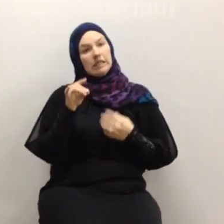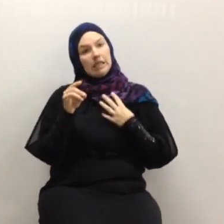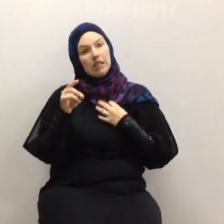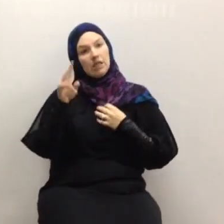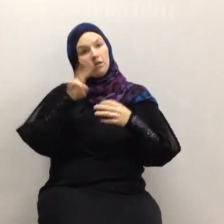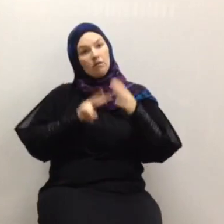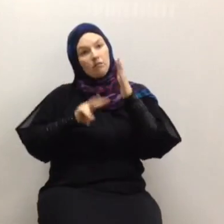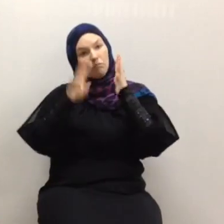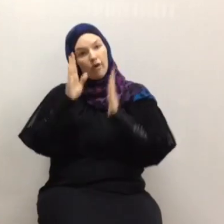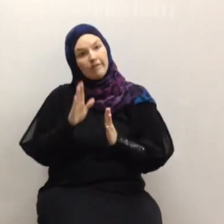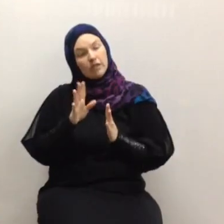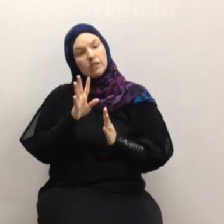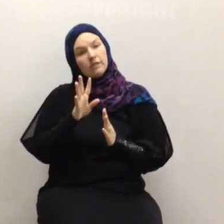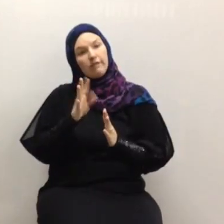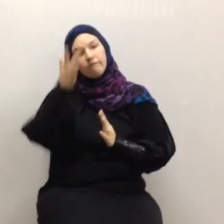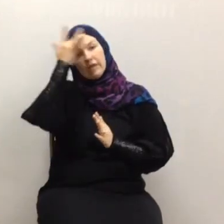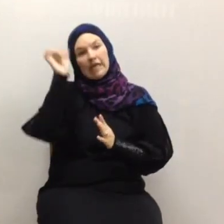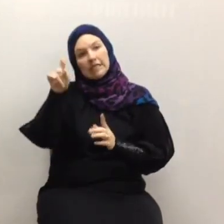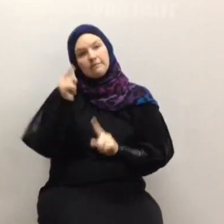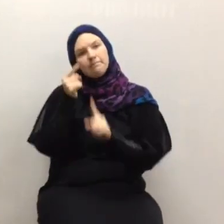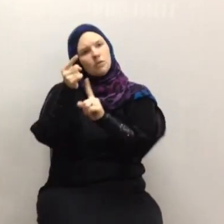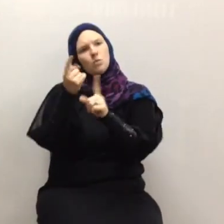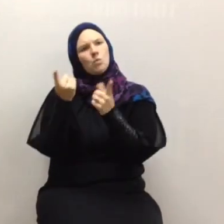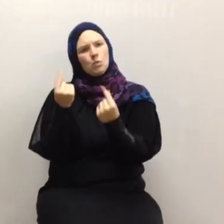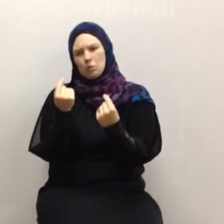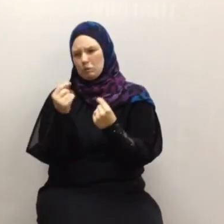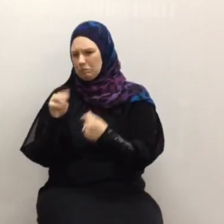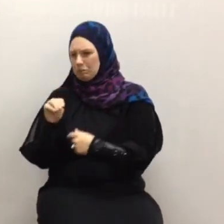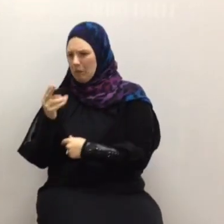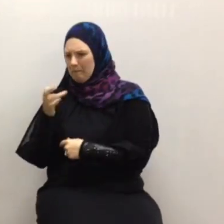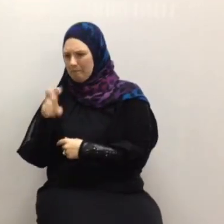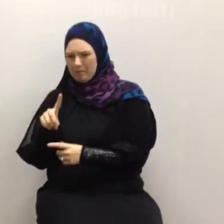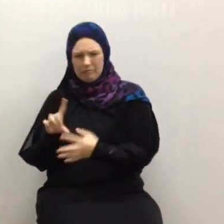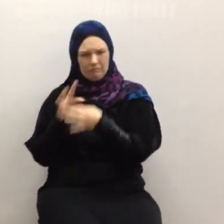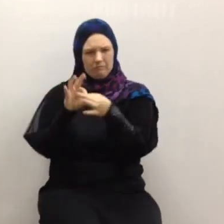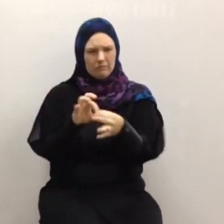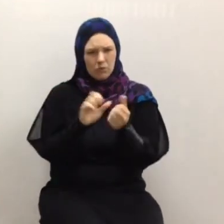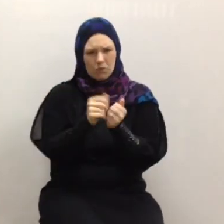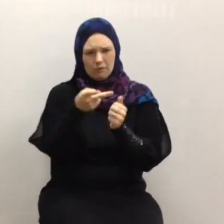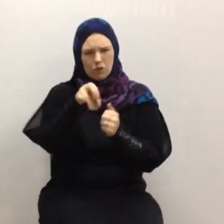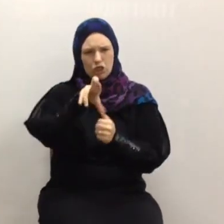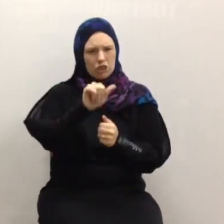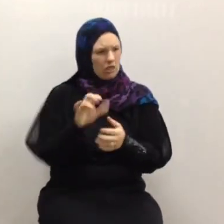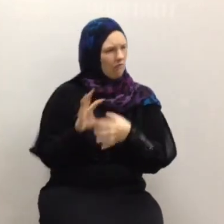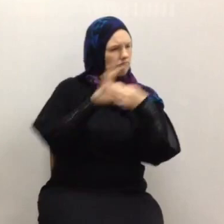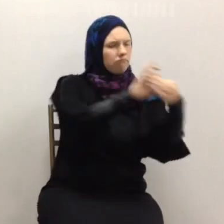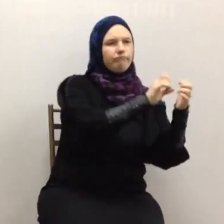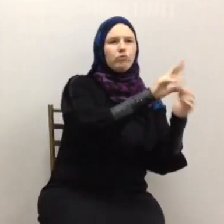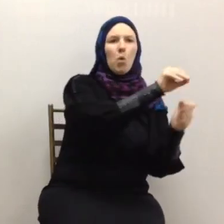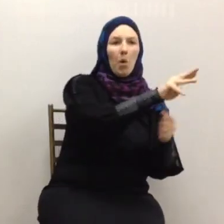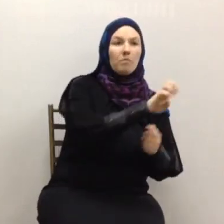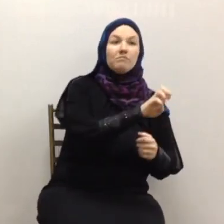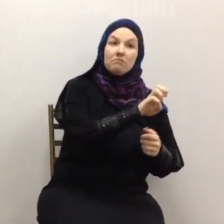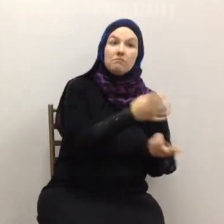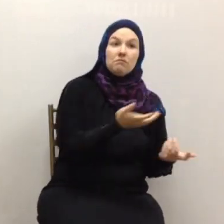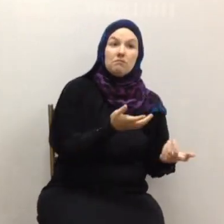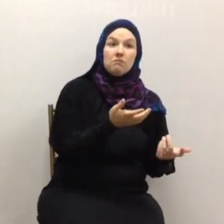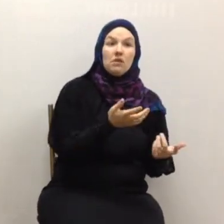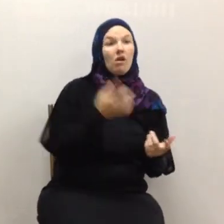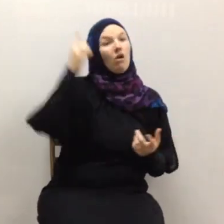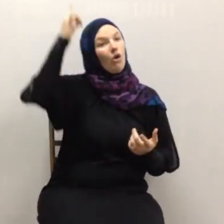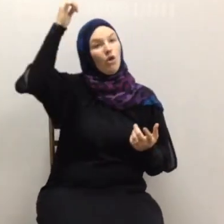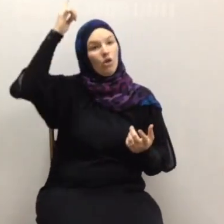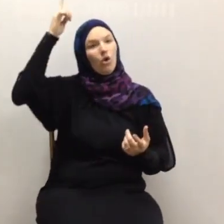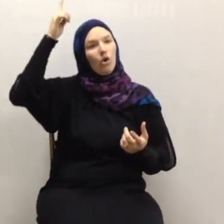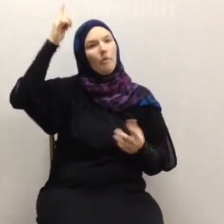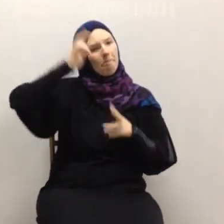What does he have to do with Rome and Persia? But it does have to do, otherwise Allah would not mention it. And